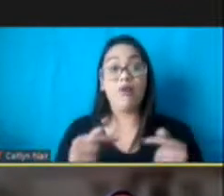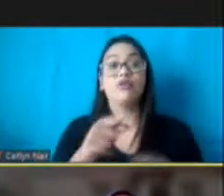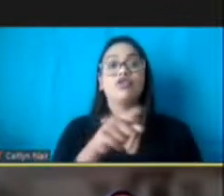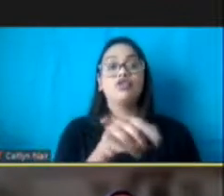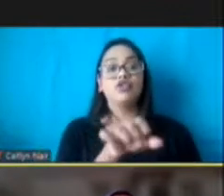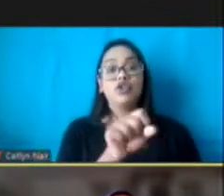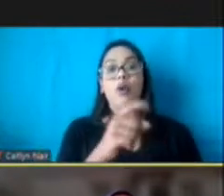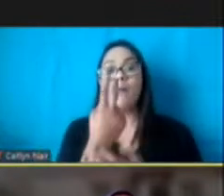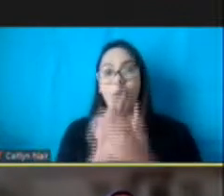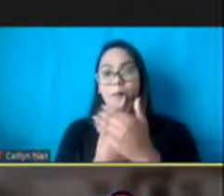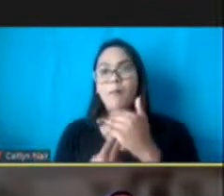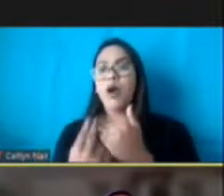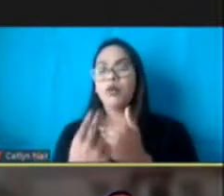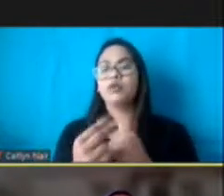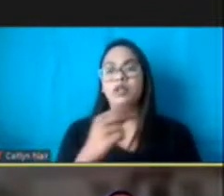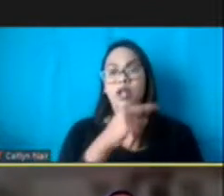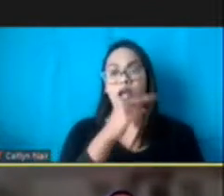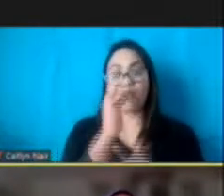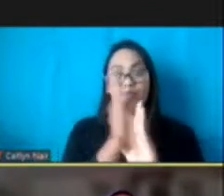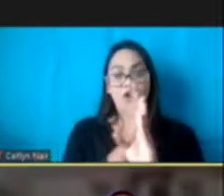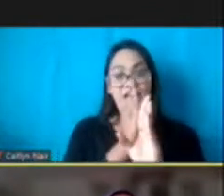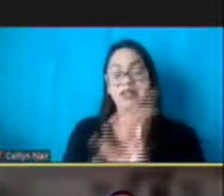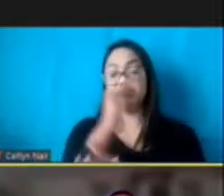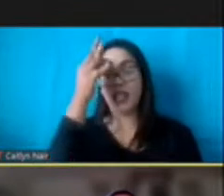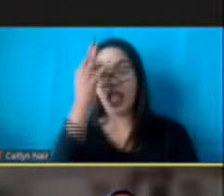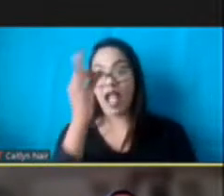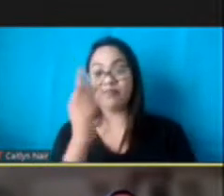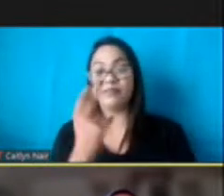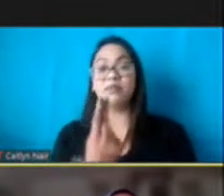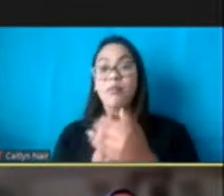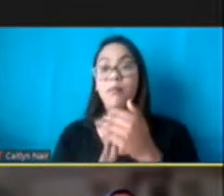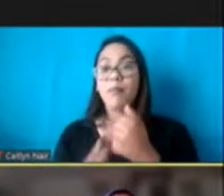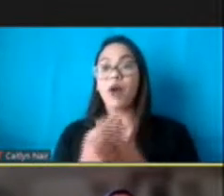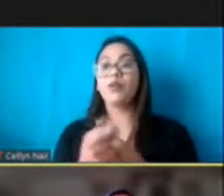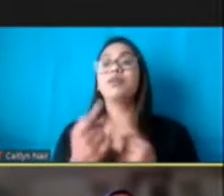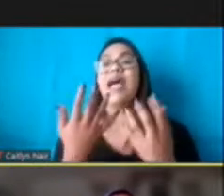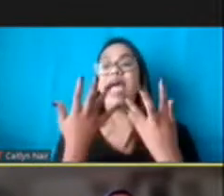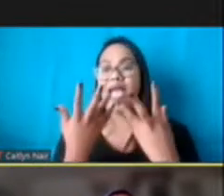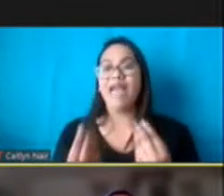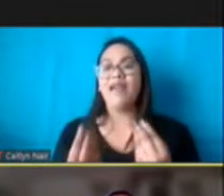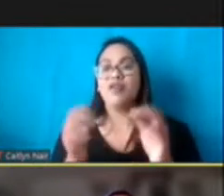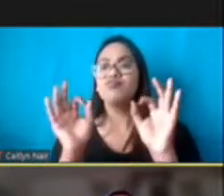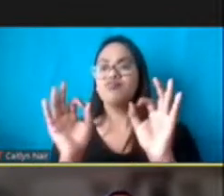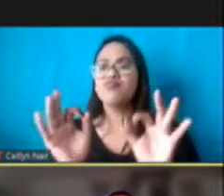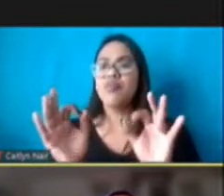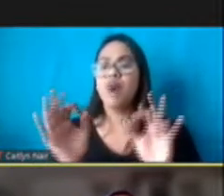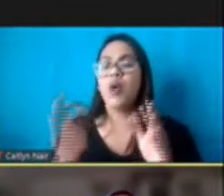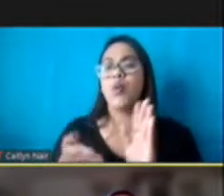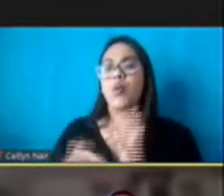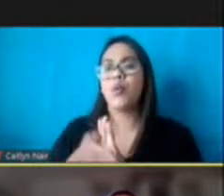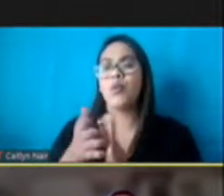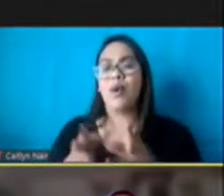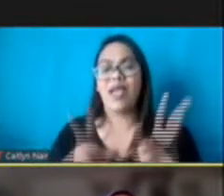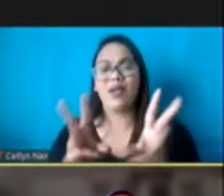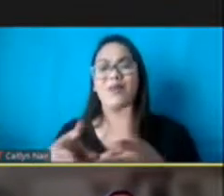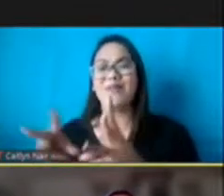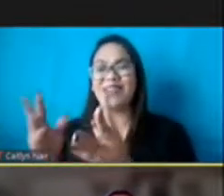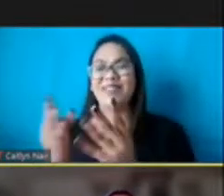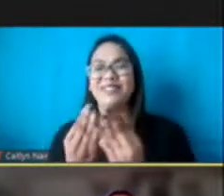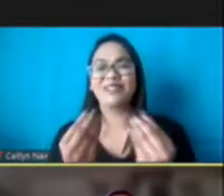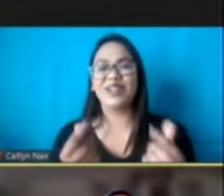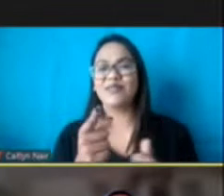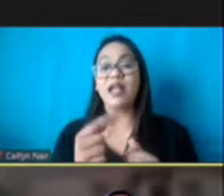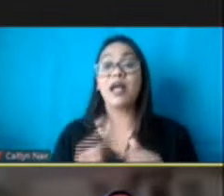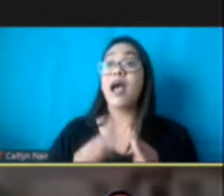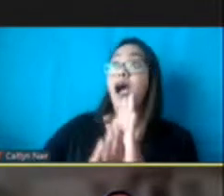private sector. Although more patients in the private sector get access to critical care wards in the public sector, the trend has been relatively stable across